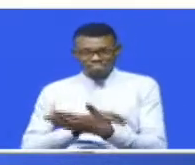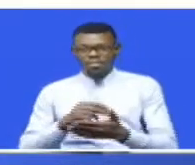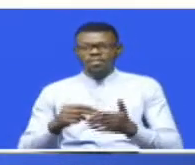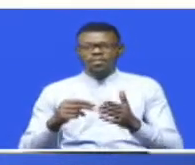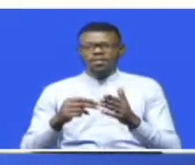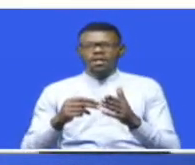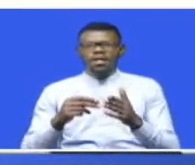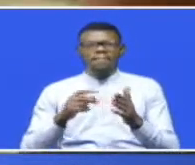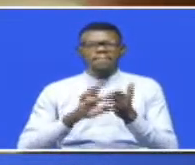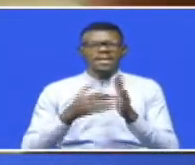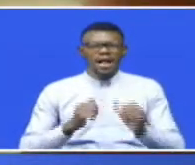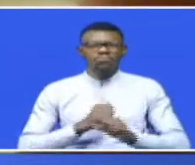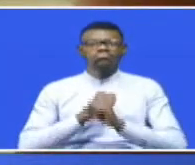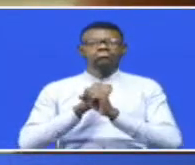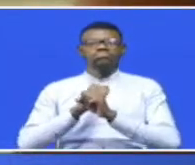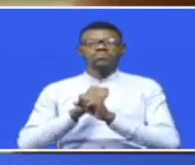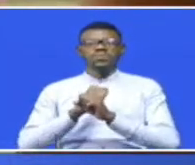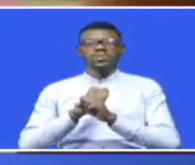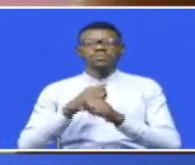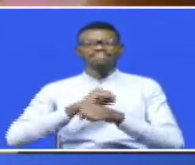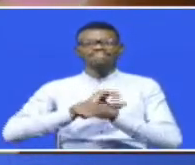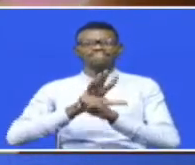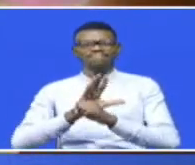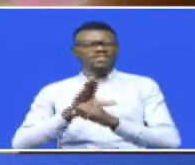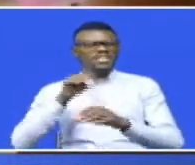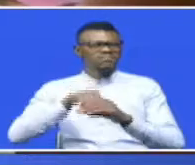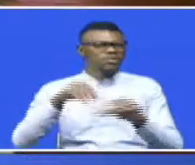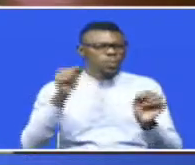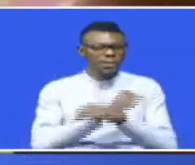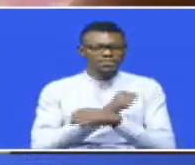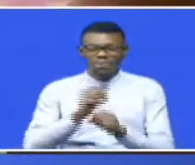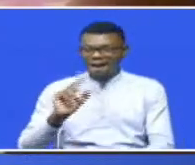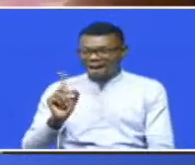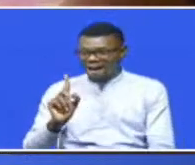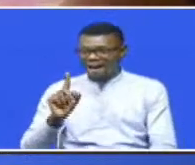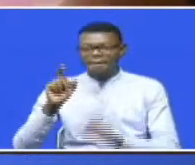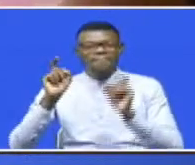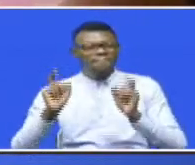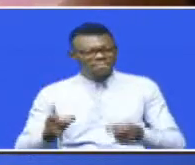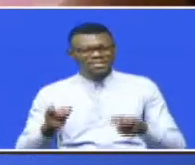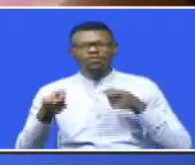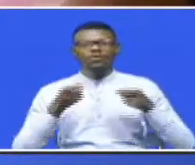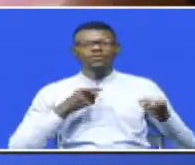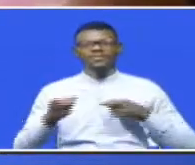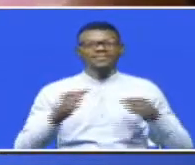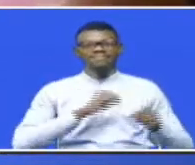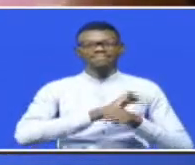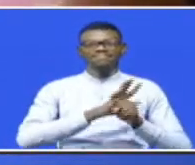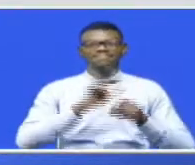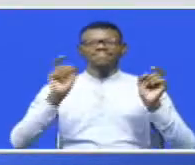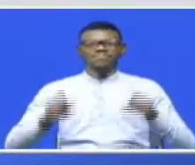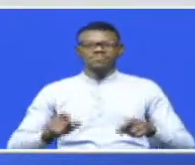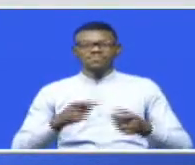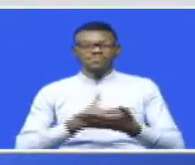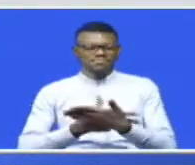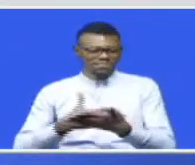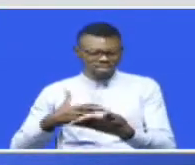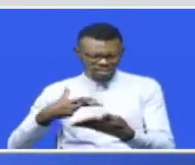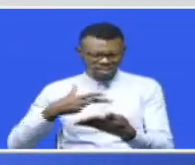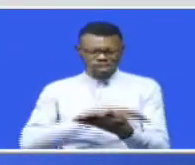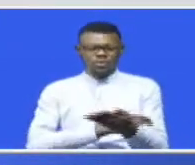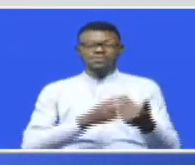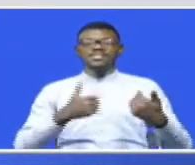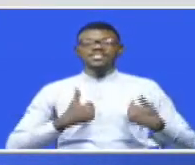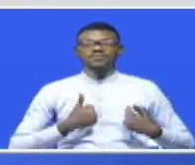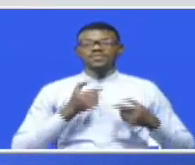of a COVID-19 infection, and containment measures will still have to be observed. Even when you get vaccinated,